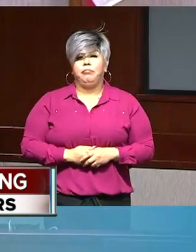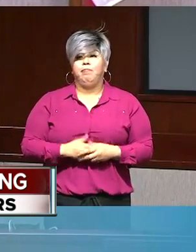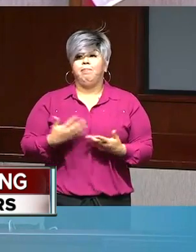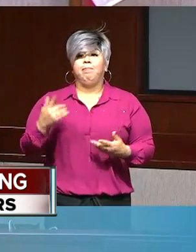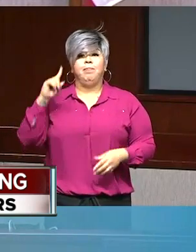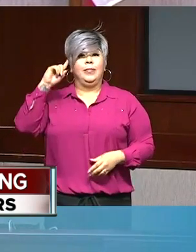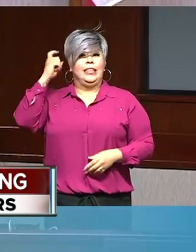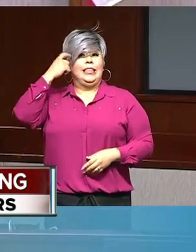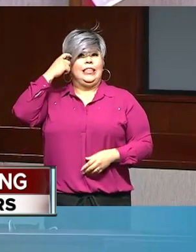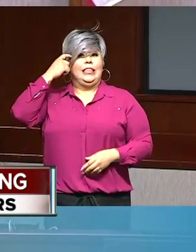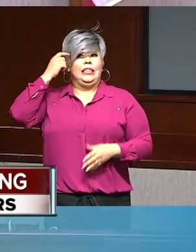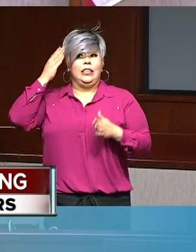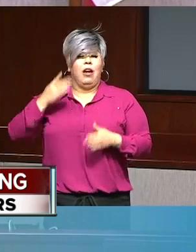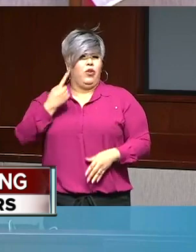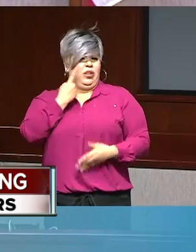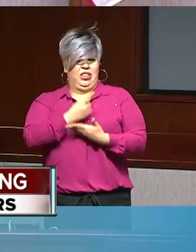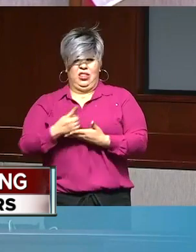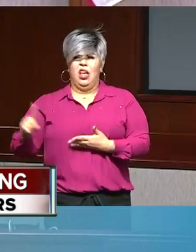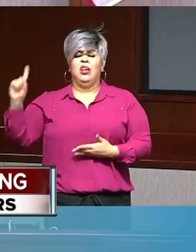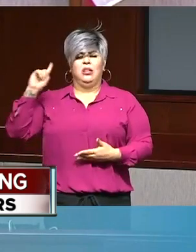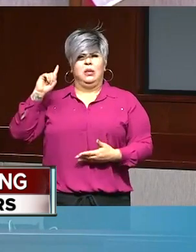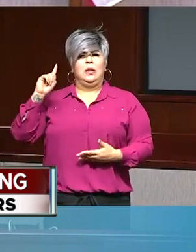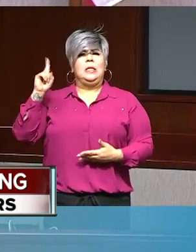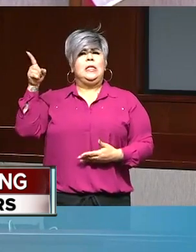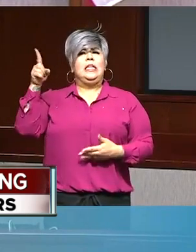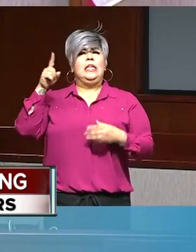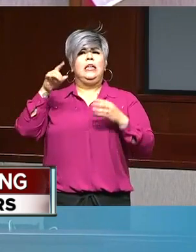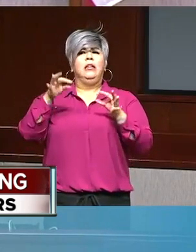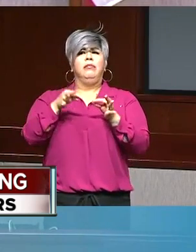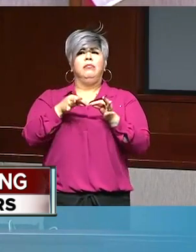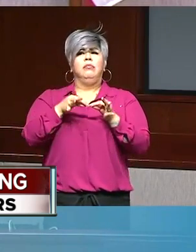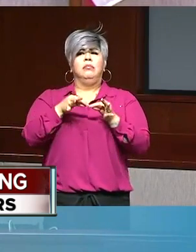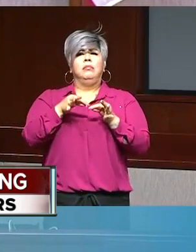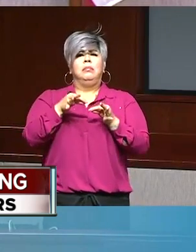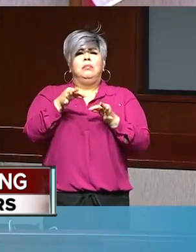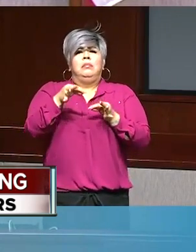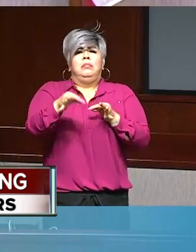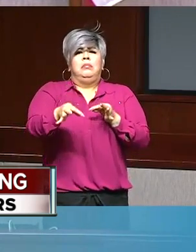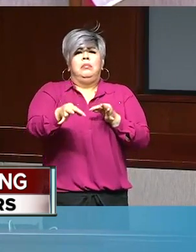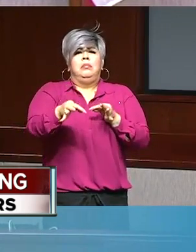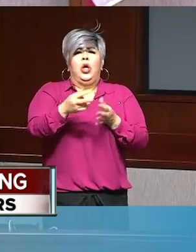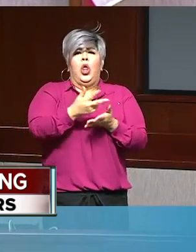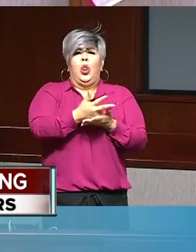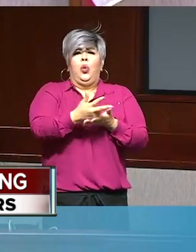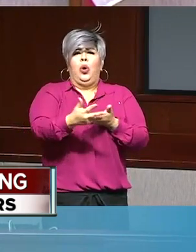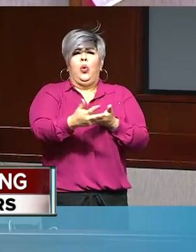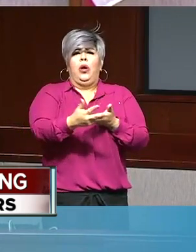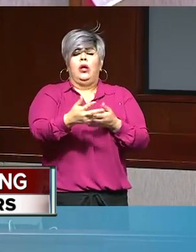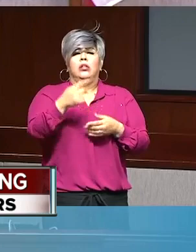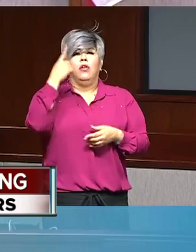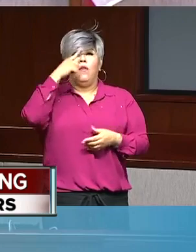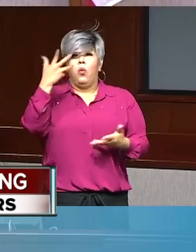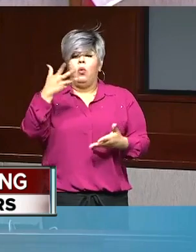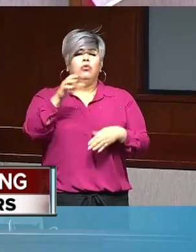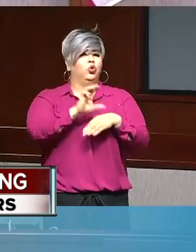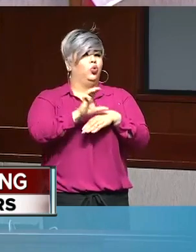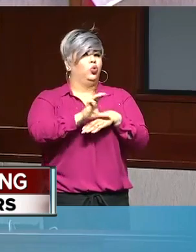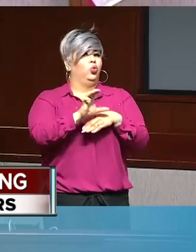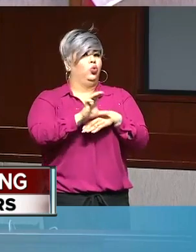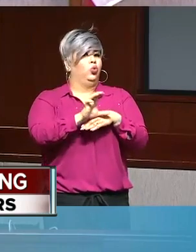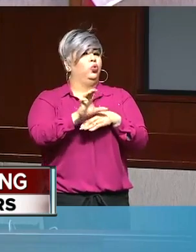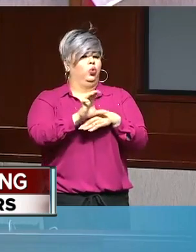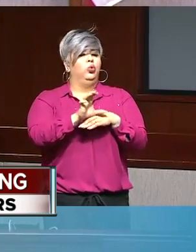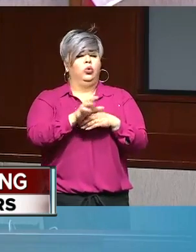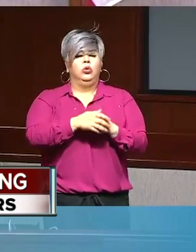governor came out last week and extended for another 3 weeks the limitation on churches